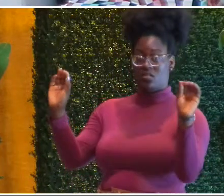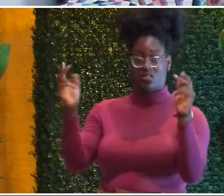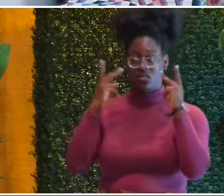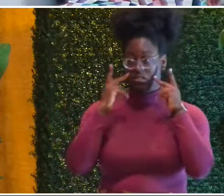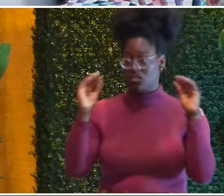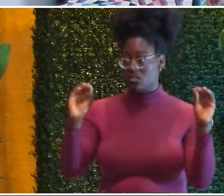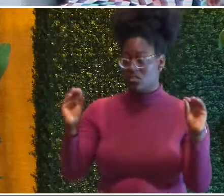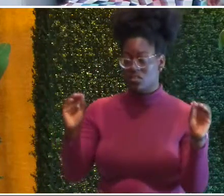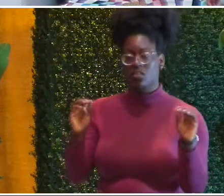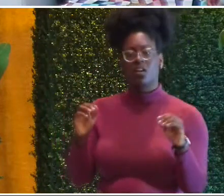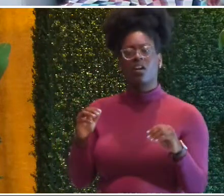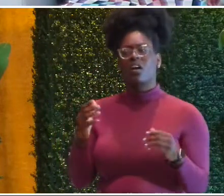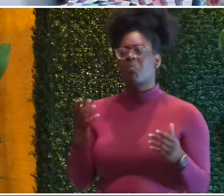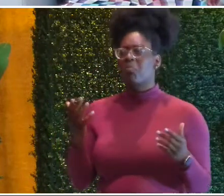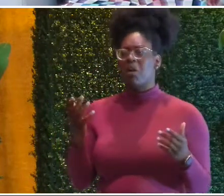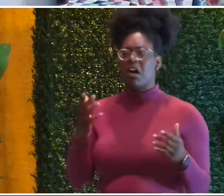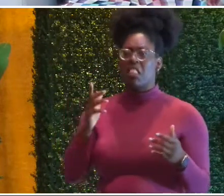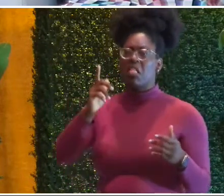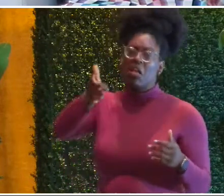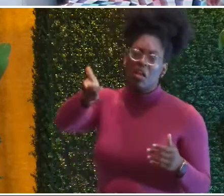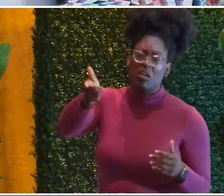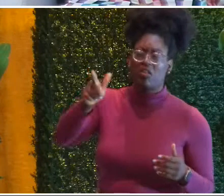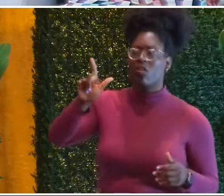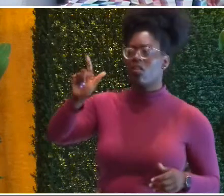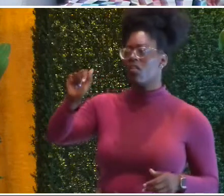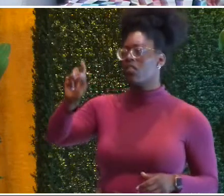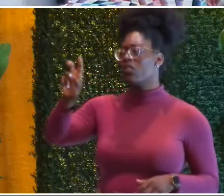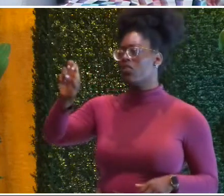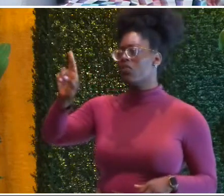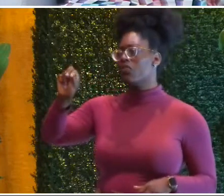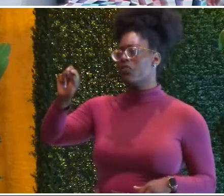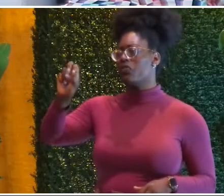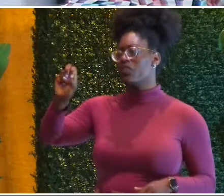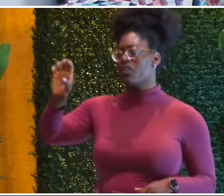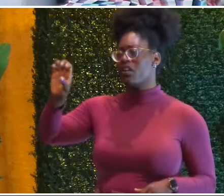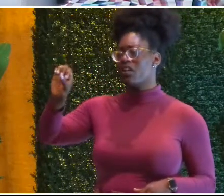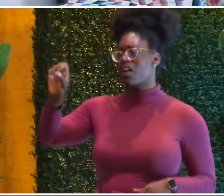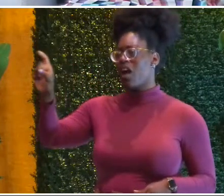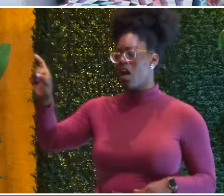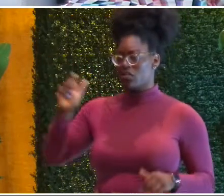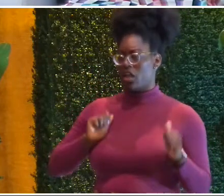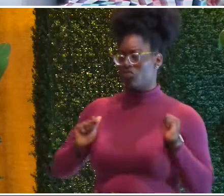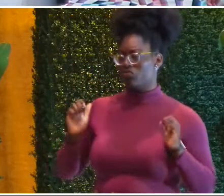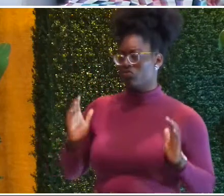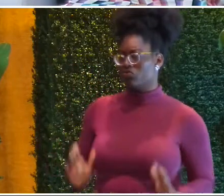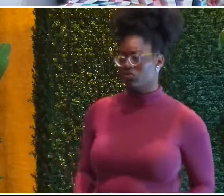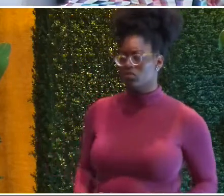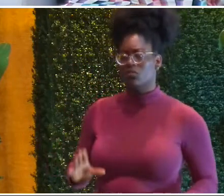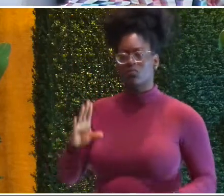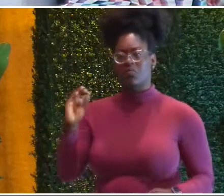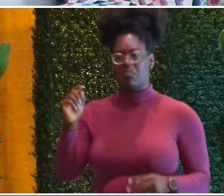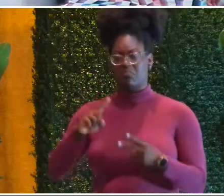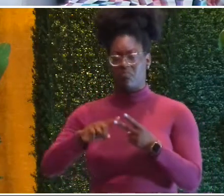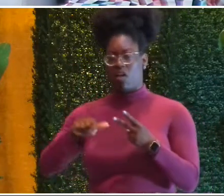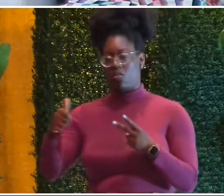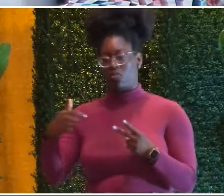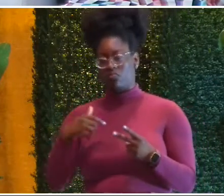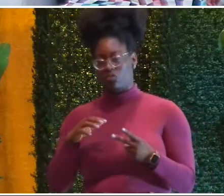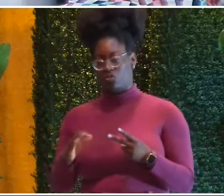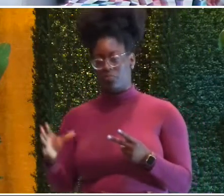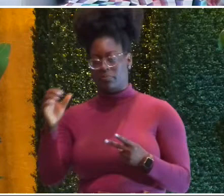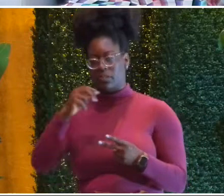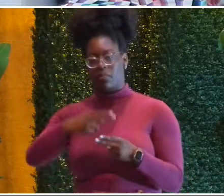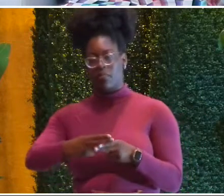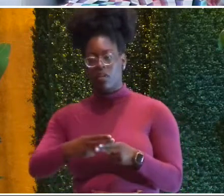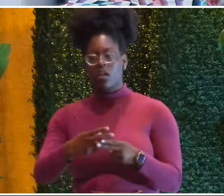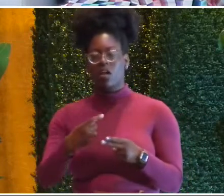than 10 years ago. And so I think about all of the Black trans women and folks who